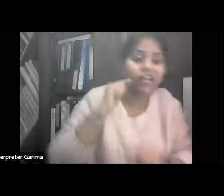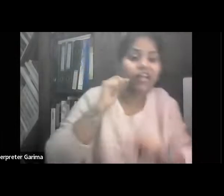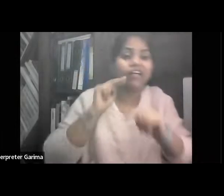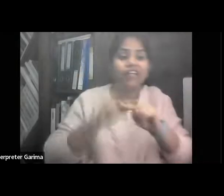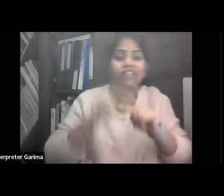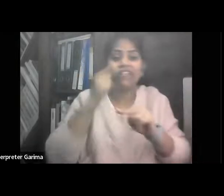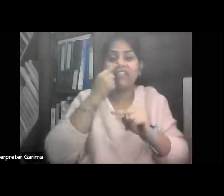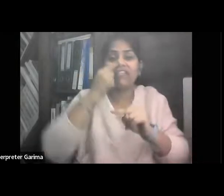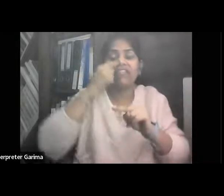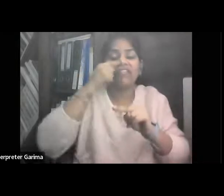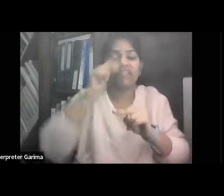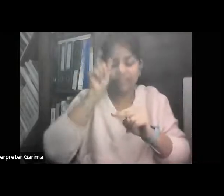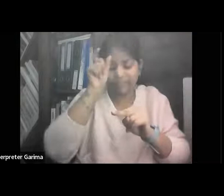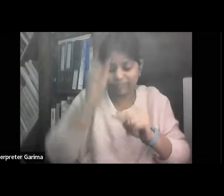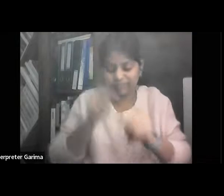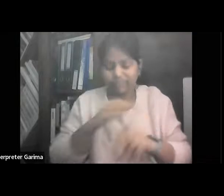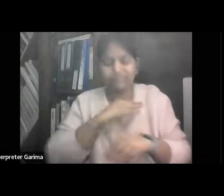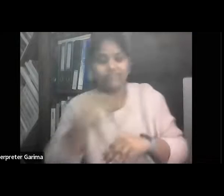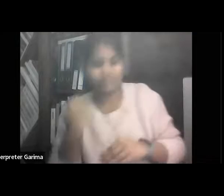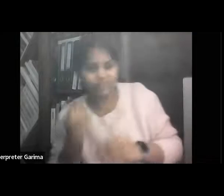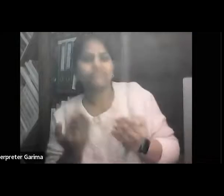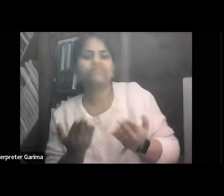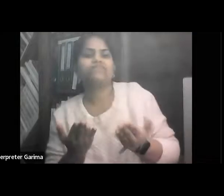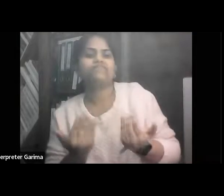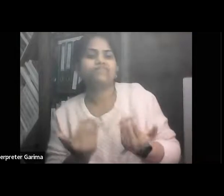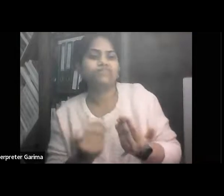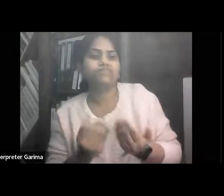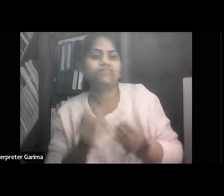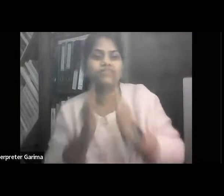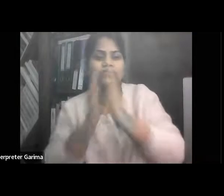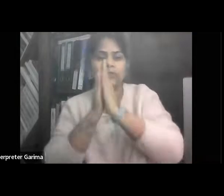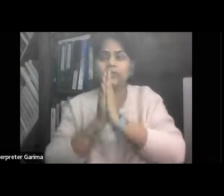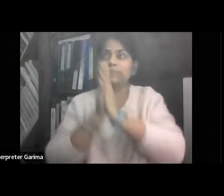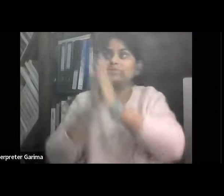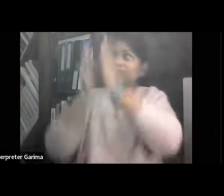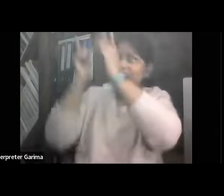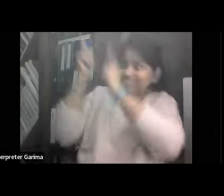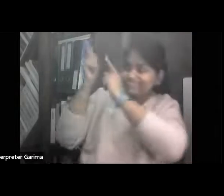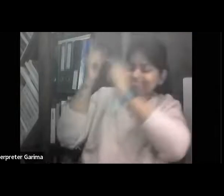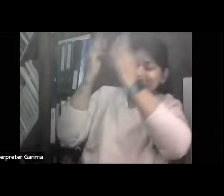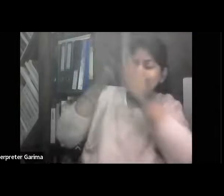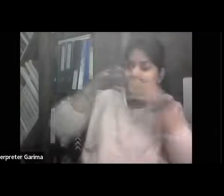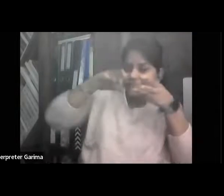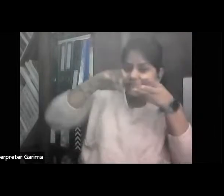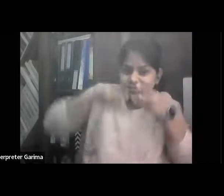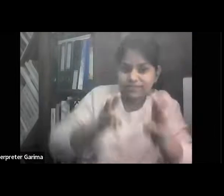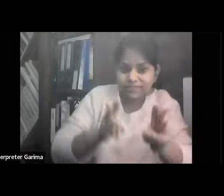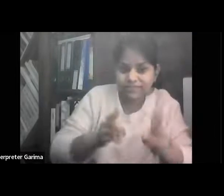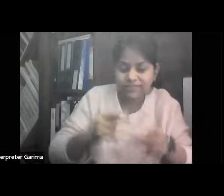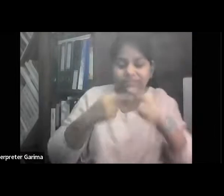Bharati and Tara. According to Dan, God's way would have been to keep the twins